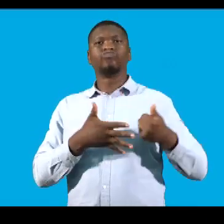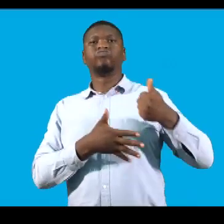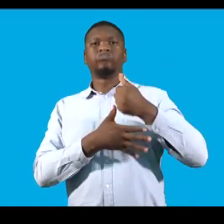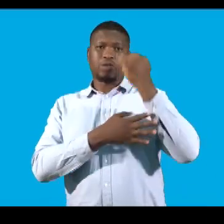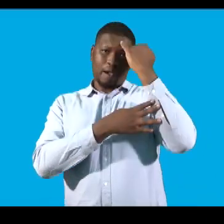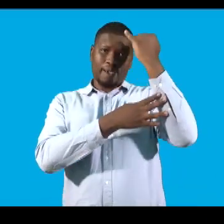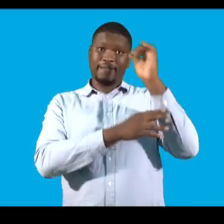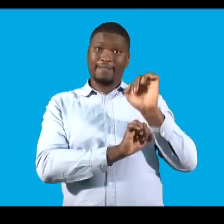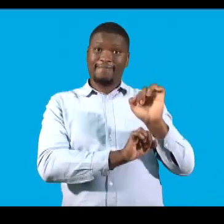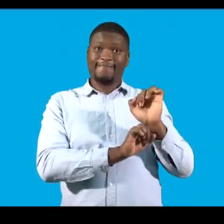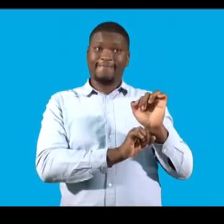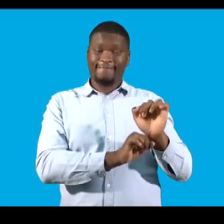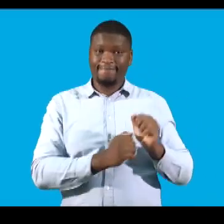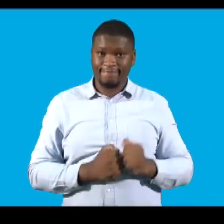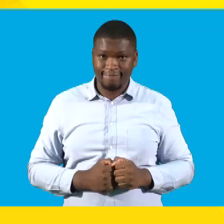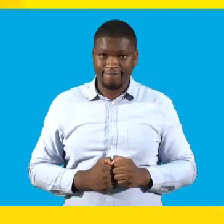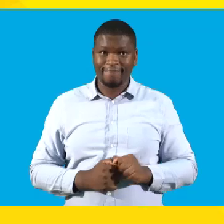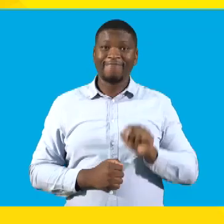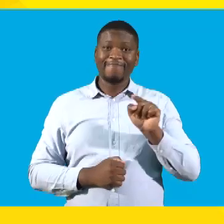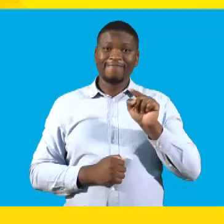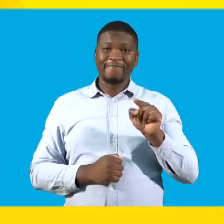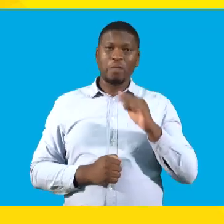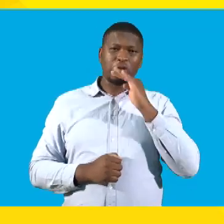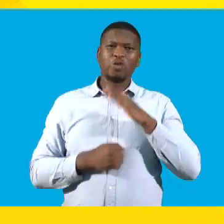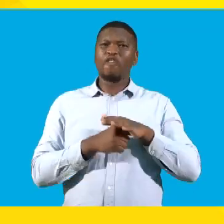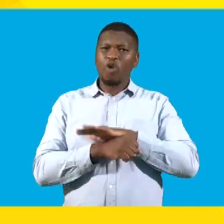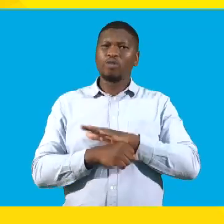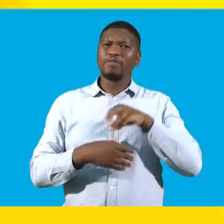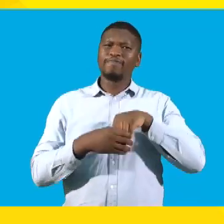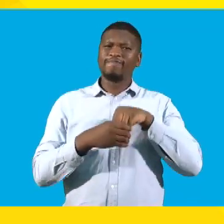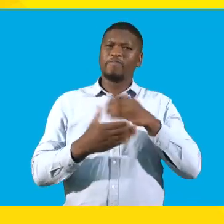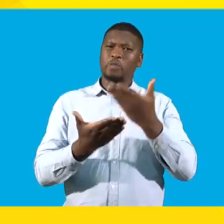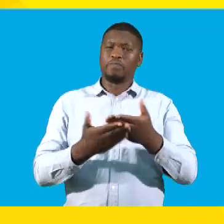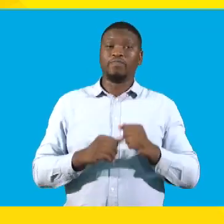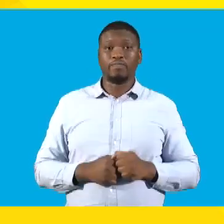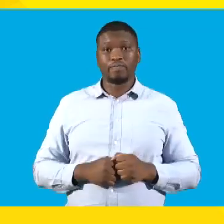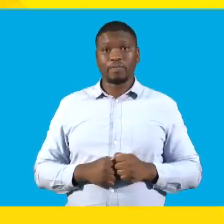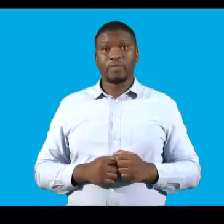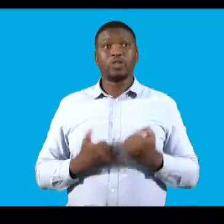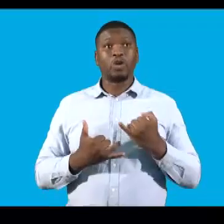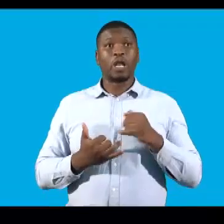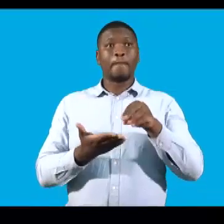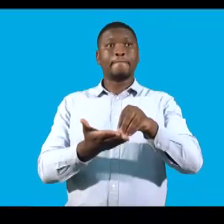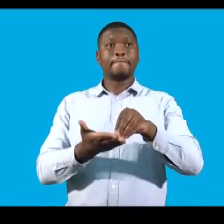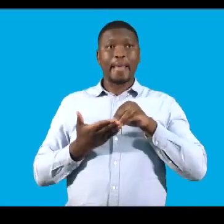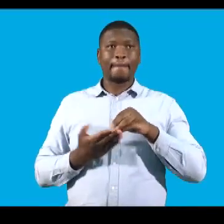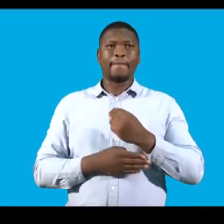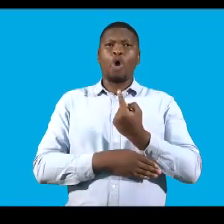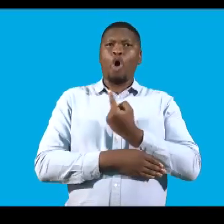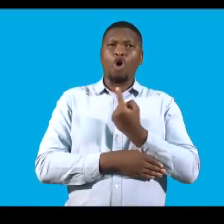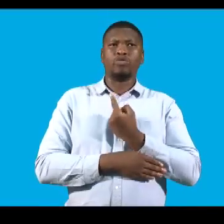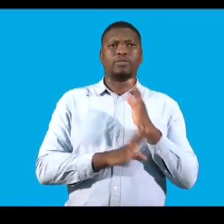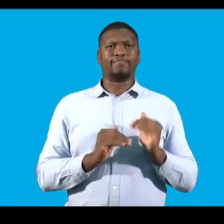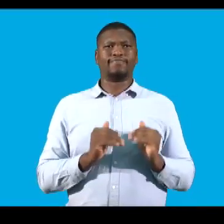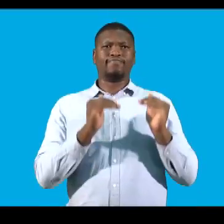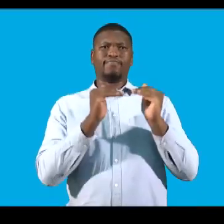poem, and that tests the poem in its entirety. So, bring me only just